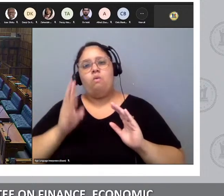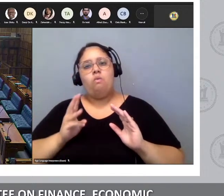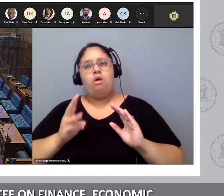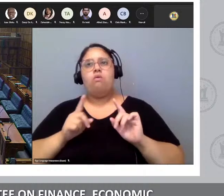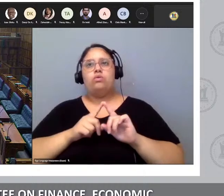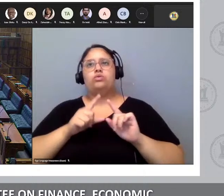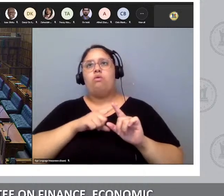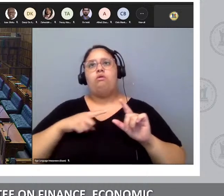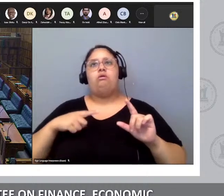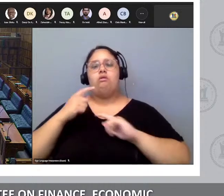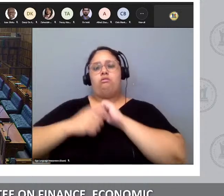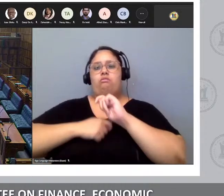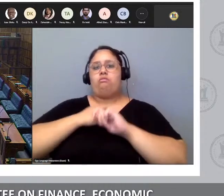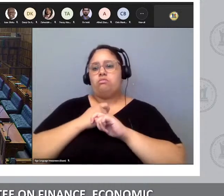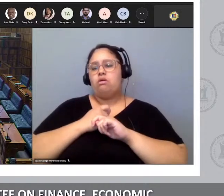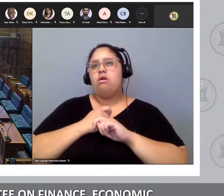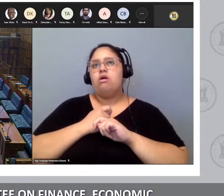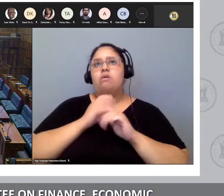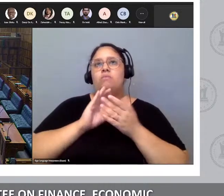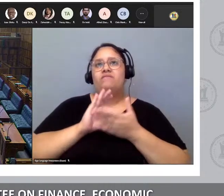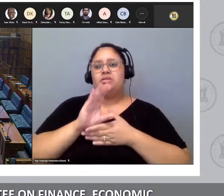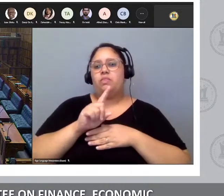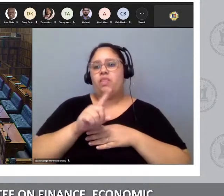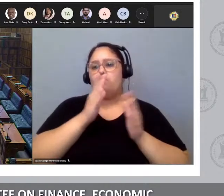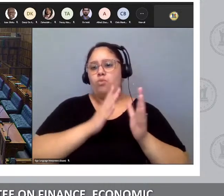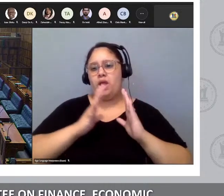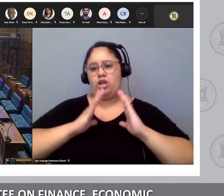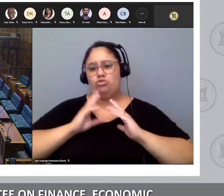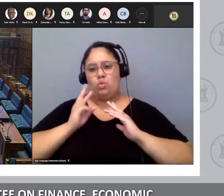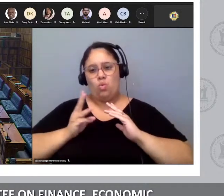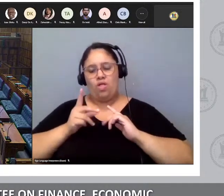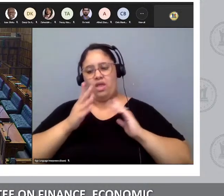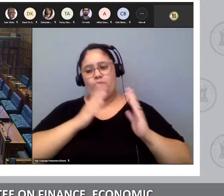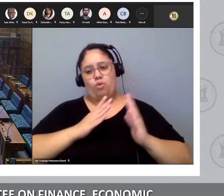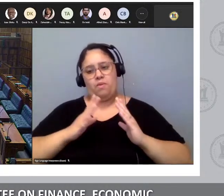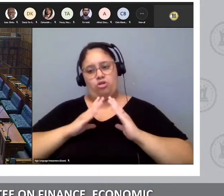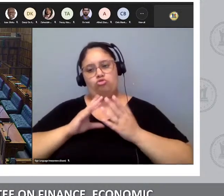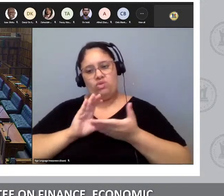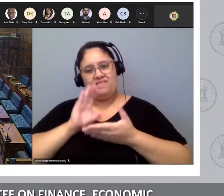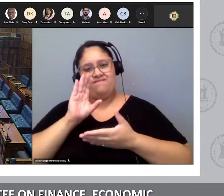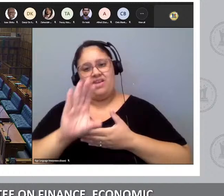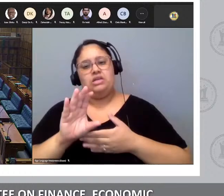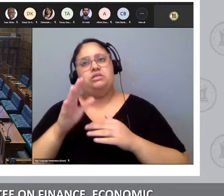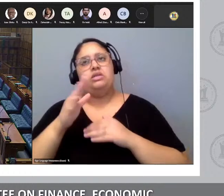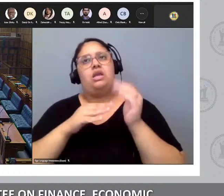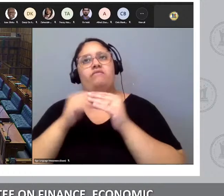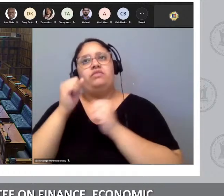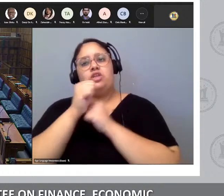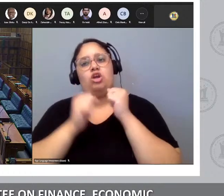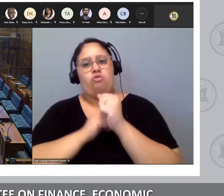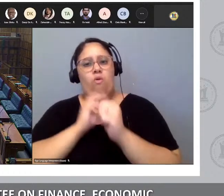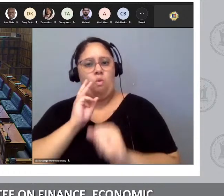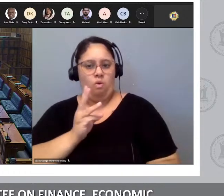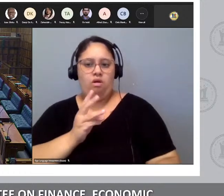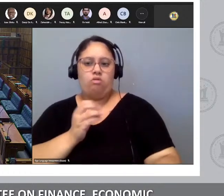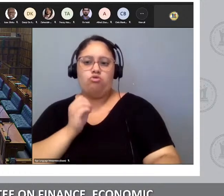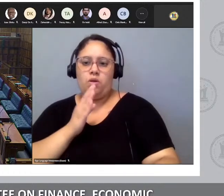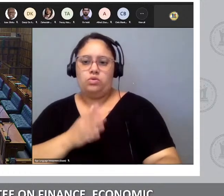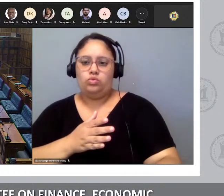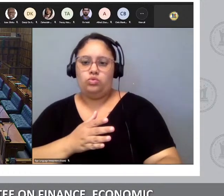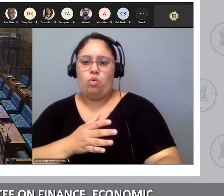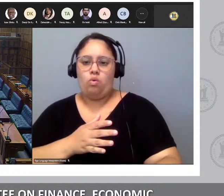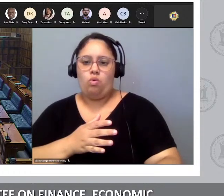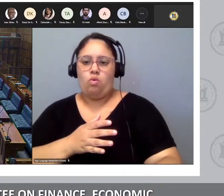they've got a long-term lease then they will be prepared and they are prepared to invest heavily in infrastructure to make that birth a